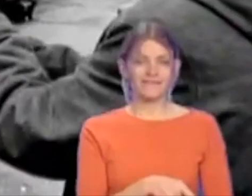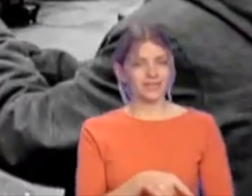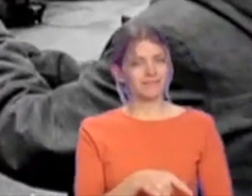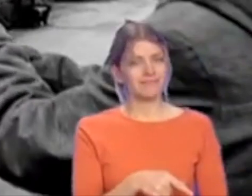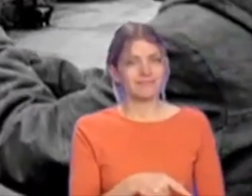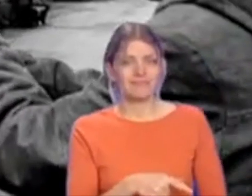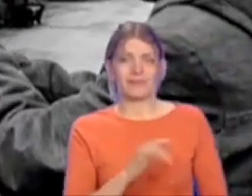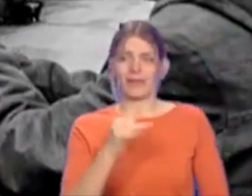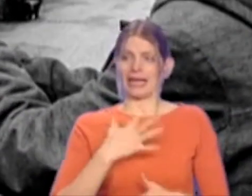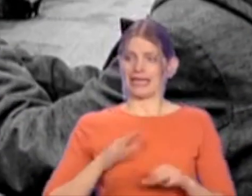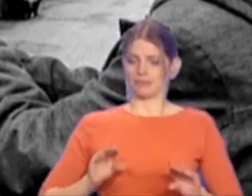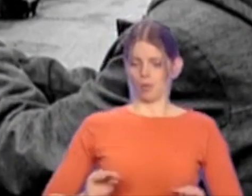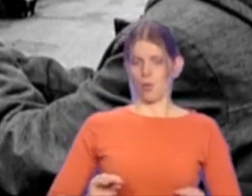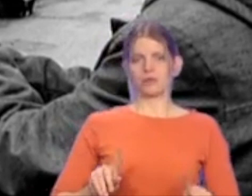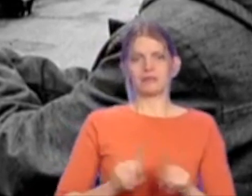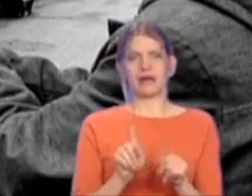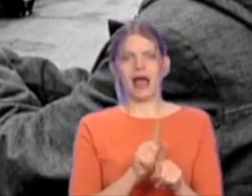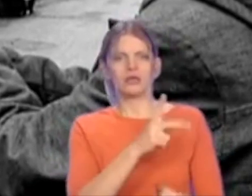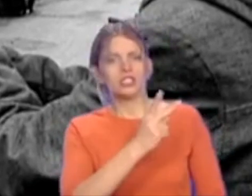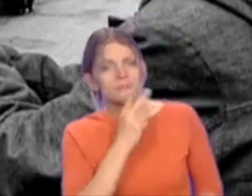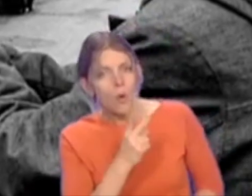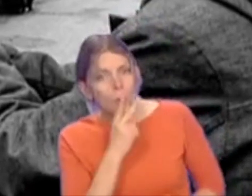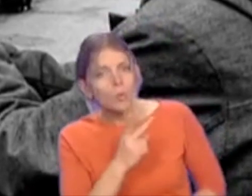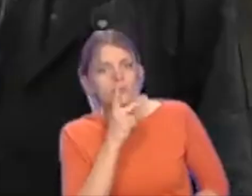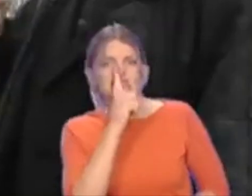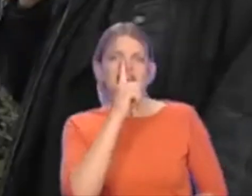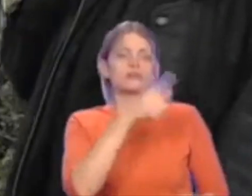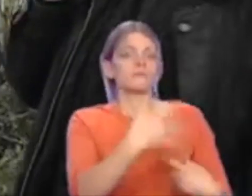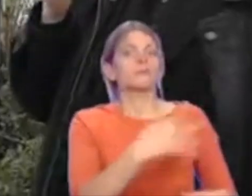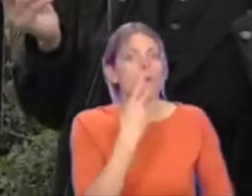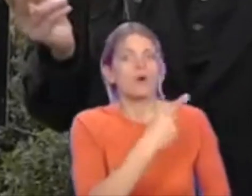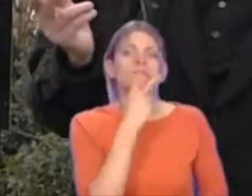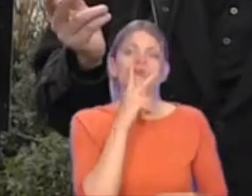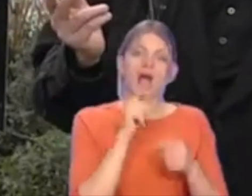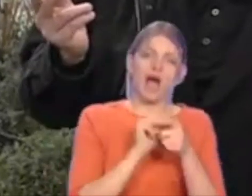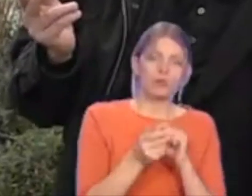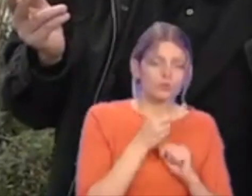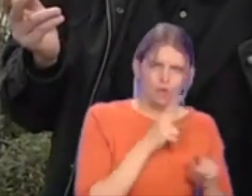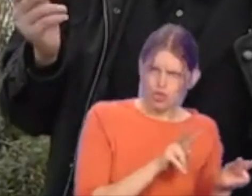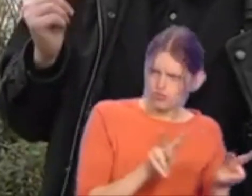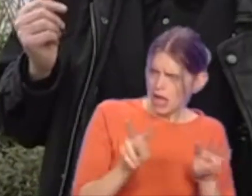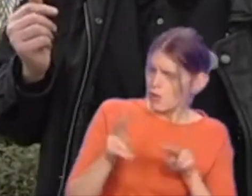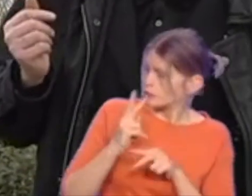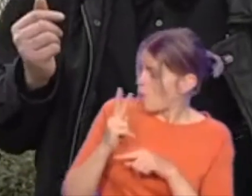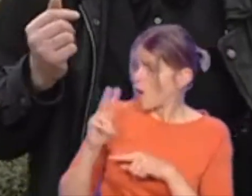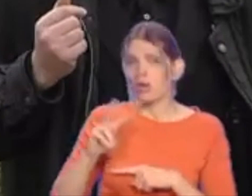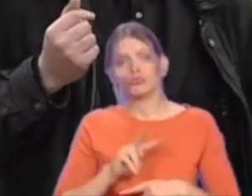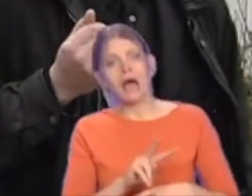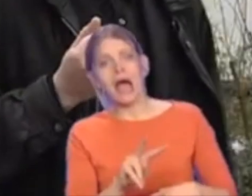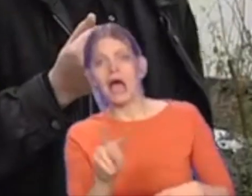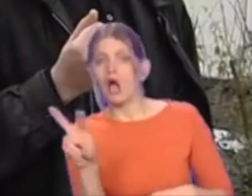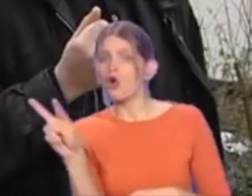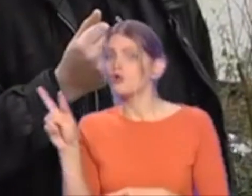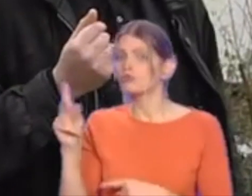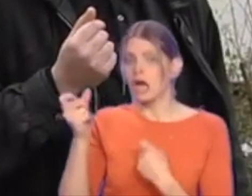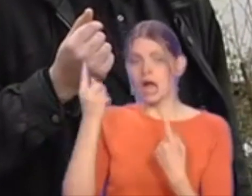probably pause. No. If you smoke, just stop, get a cigarette out, have a look around, see if anybody's doing anything. Then you've